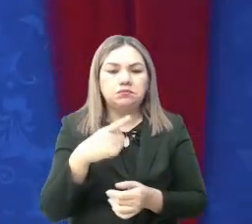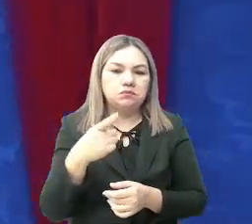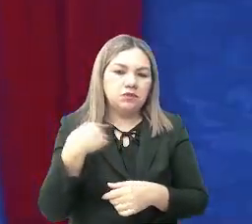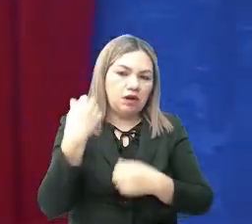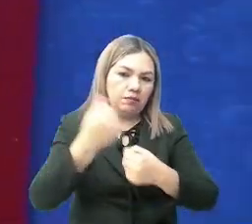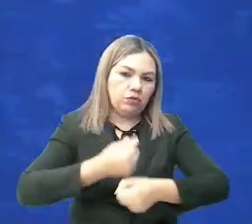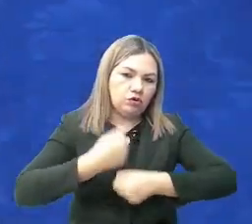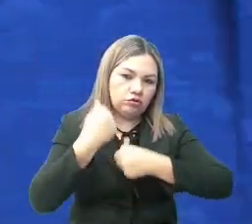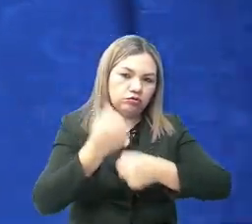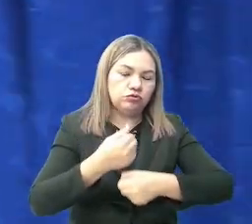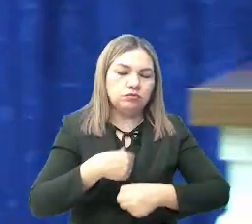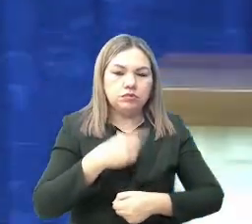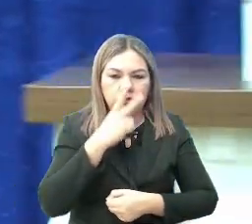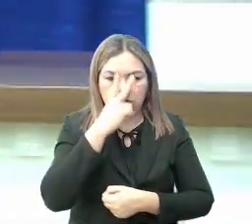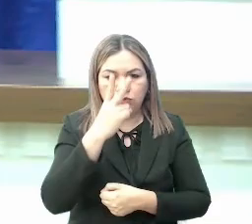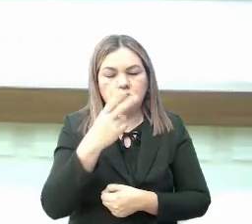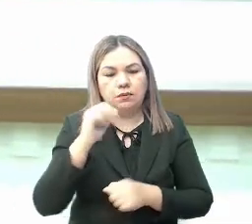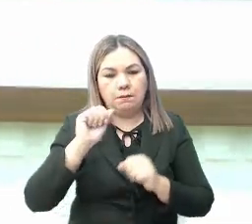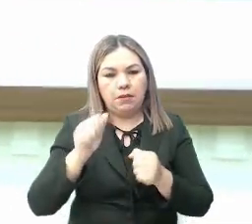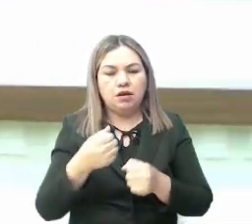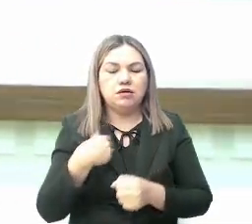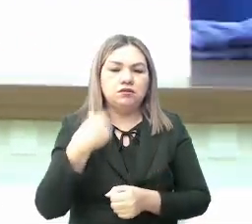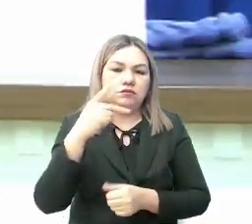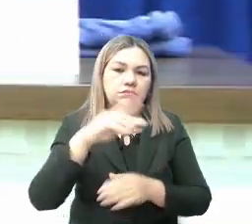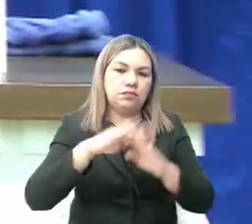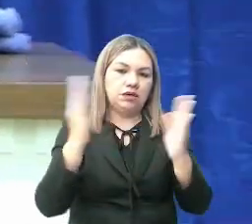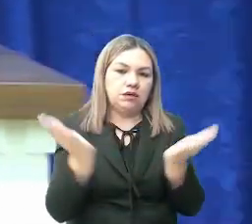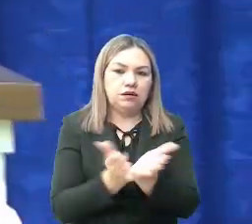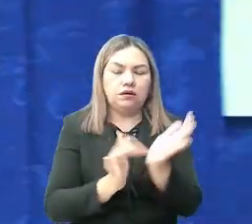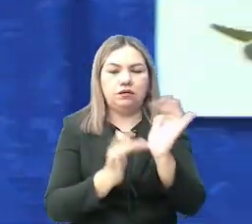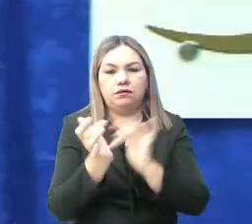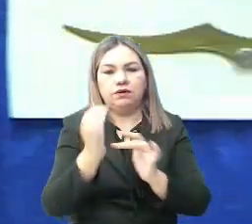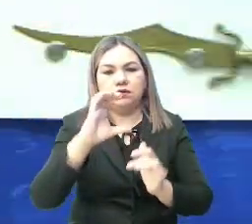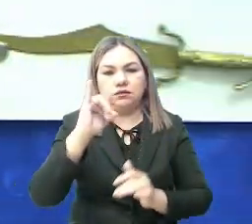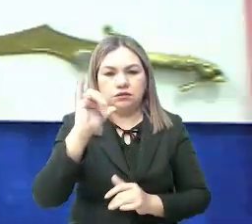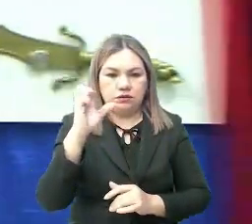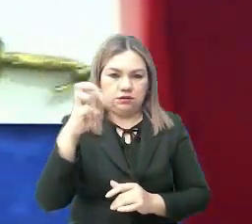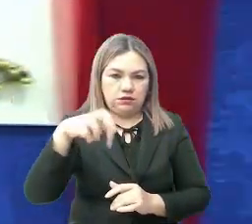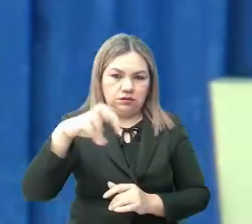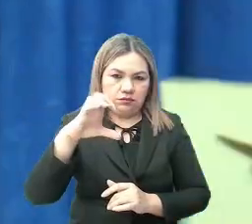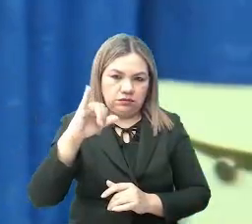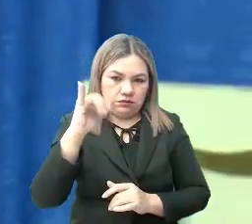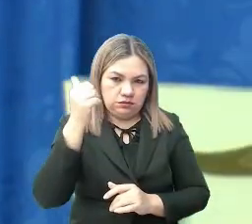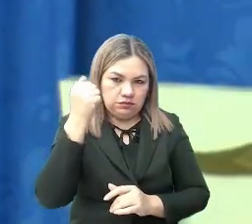I went to the apostle, and in the apostle I found science, I found a word.